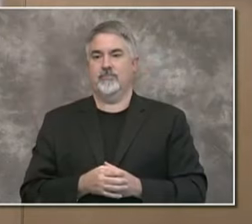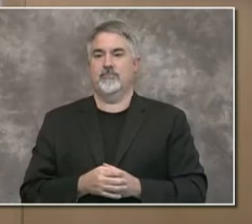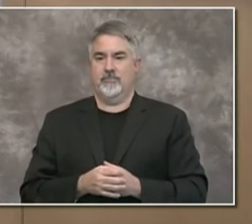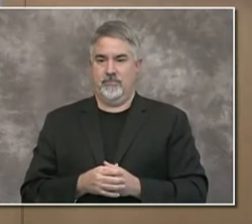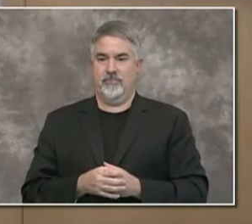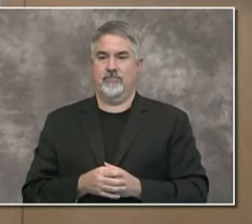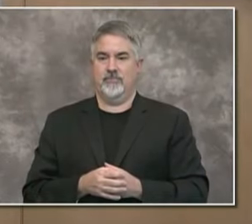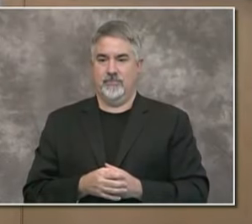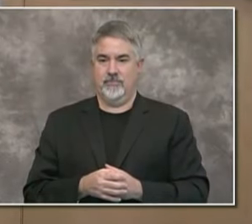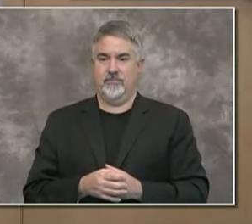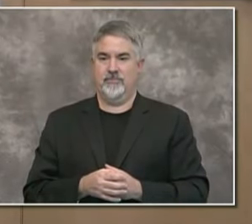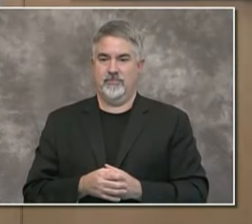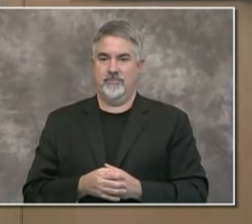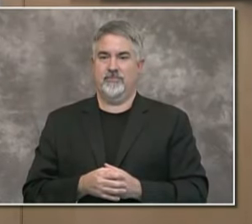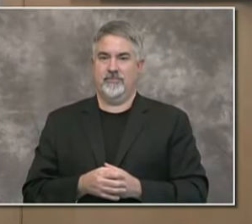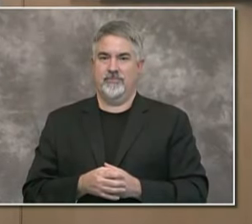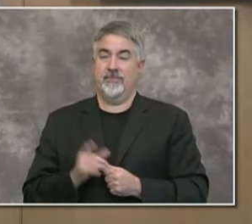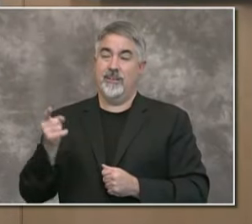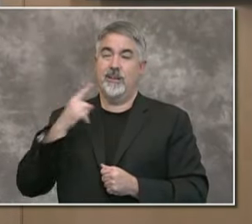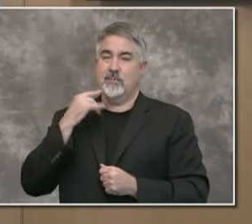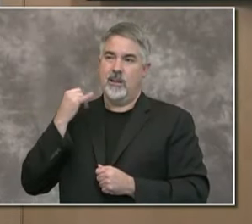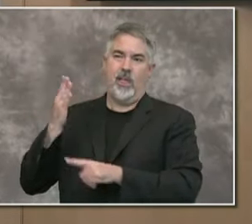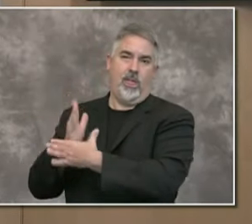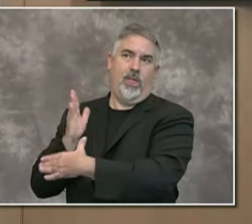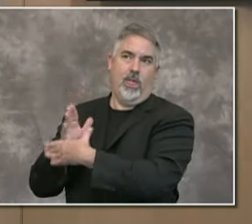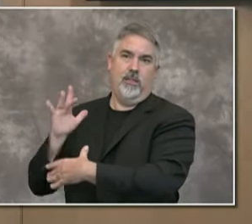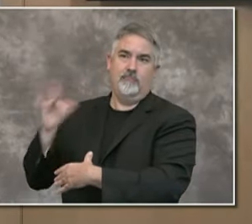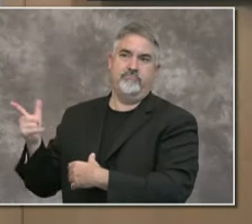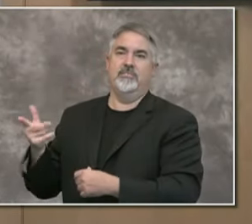Okay, let's go to the next question.